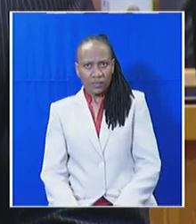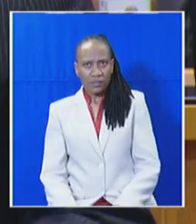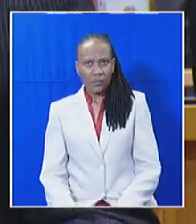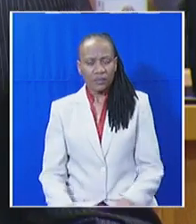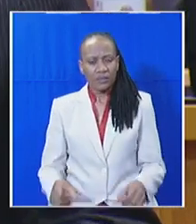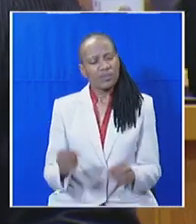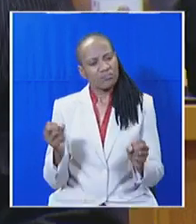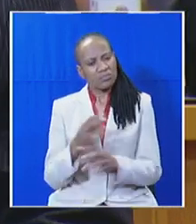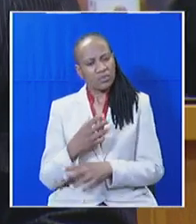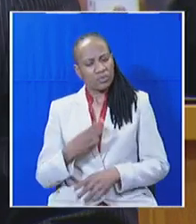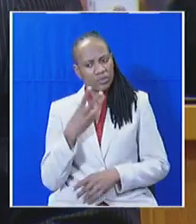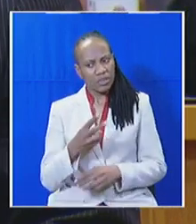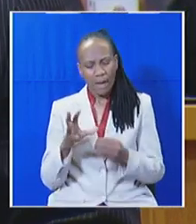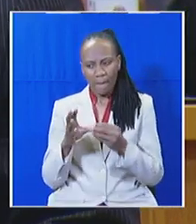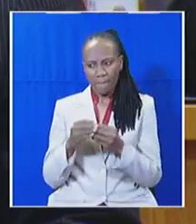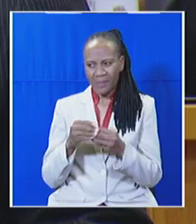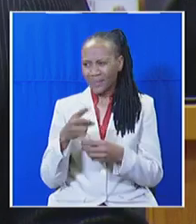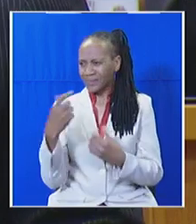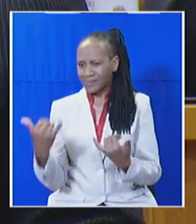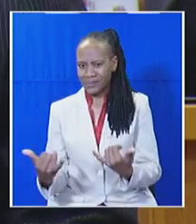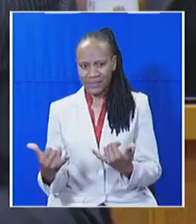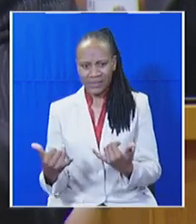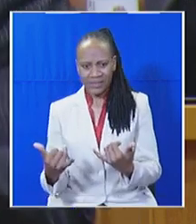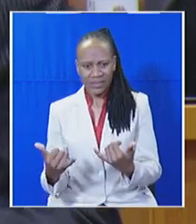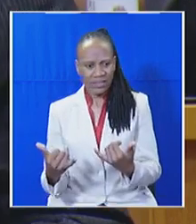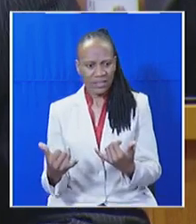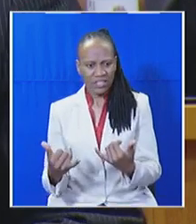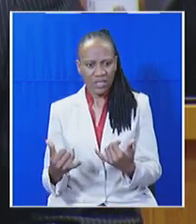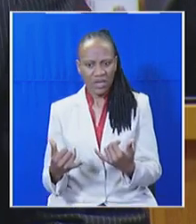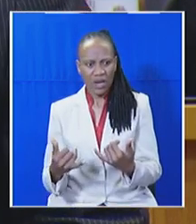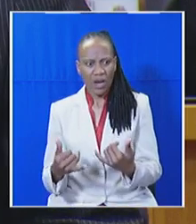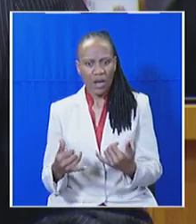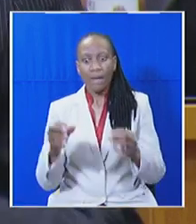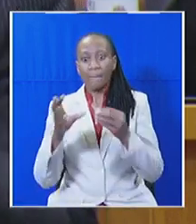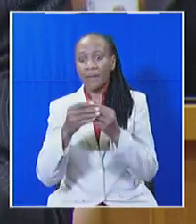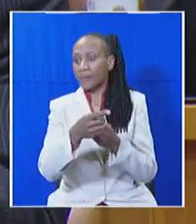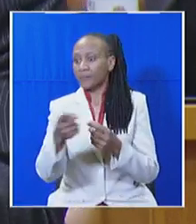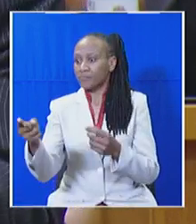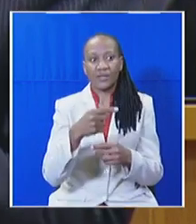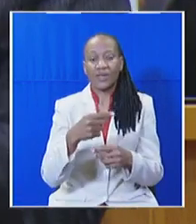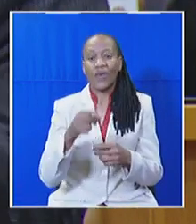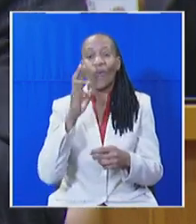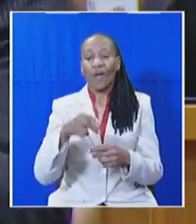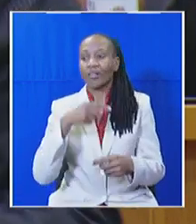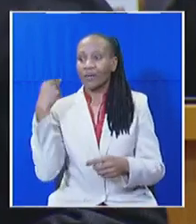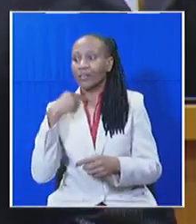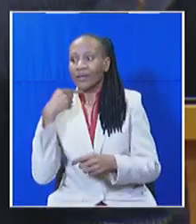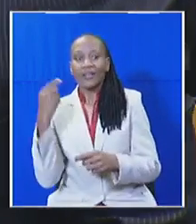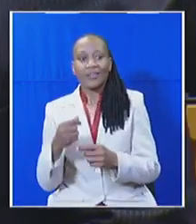hard. The other members of this House are running around saying they were going to take up arms and kill for Zuma. Now they want to send a bill to Zuma.